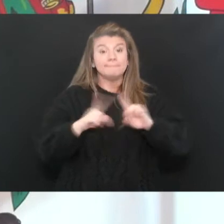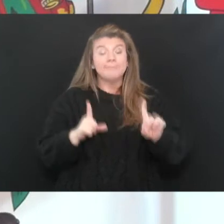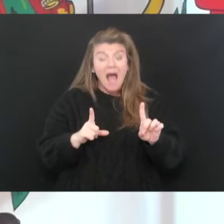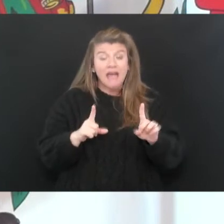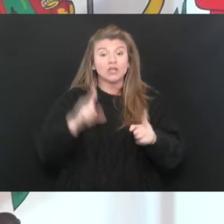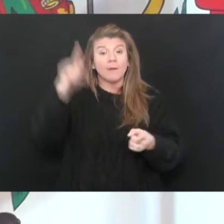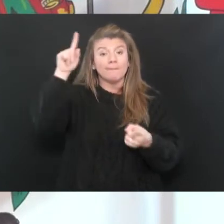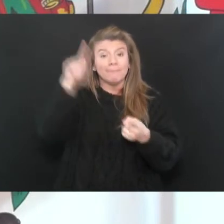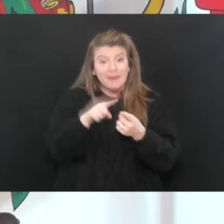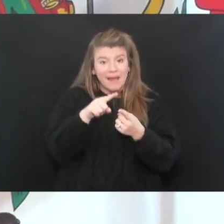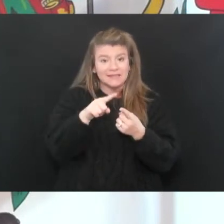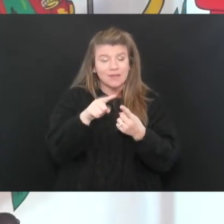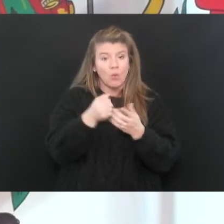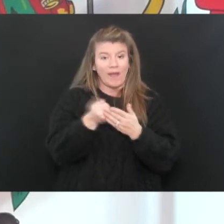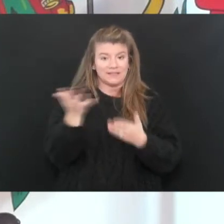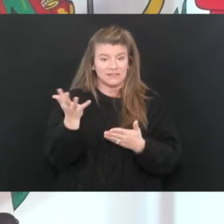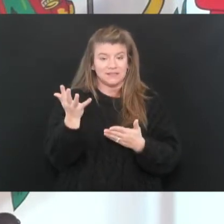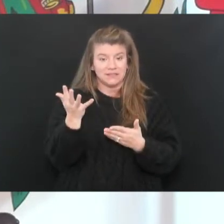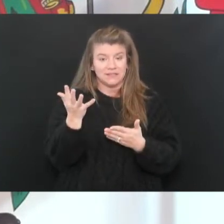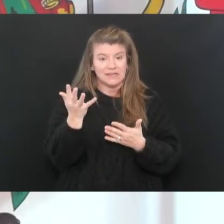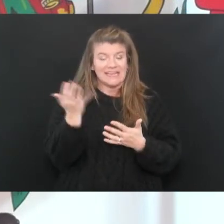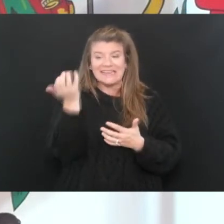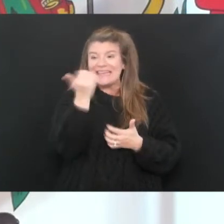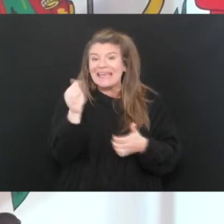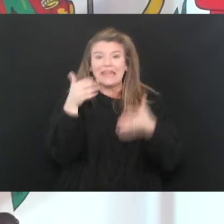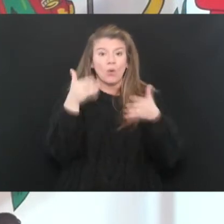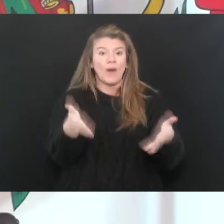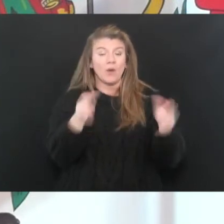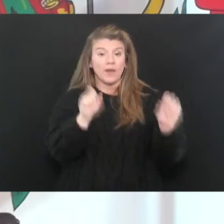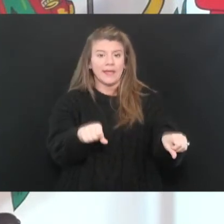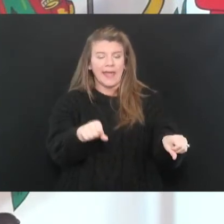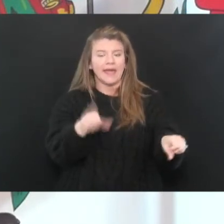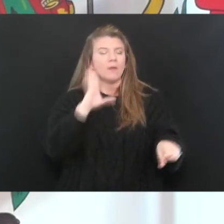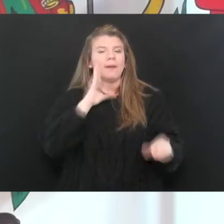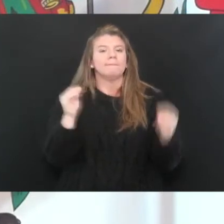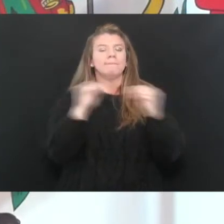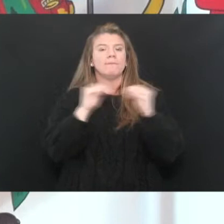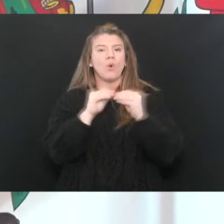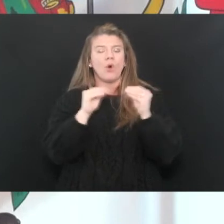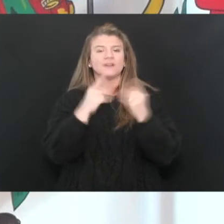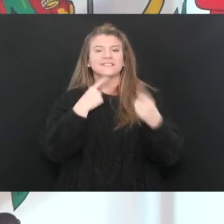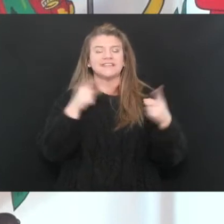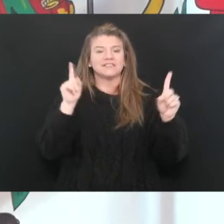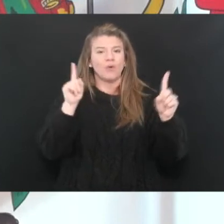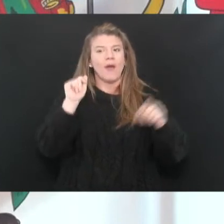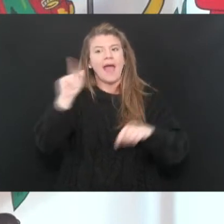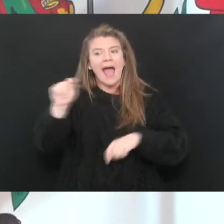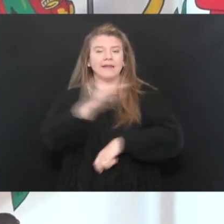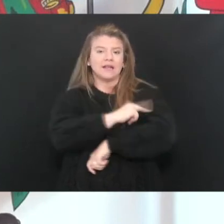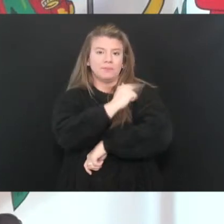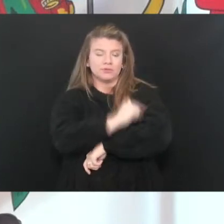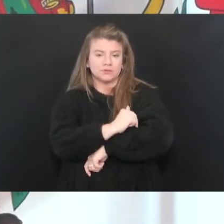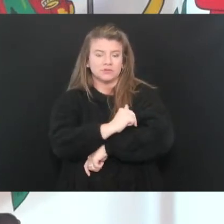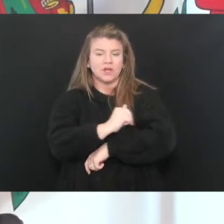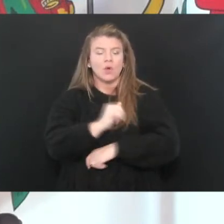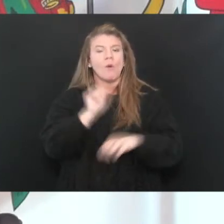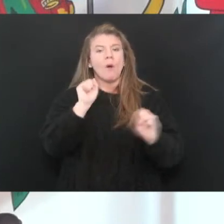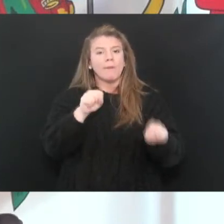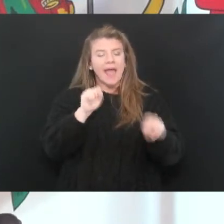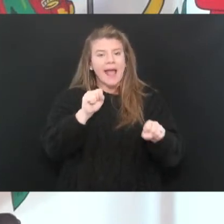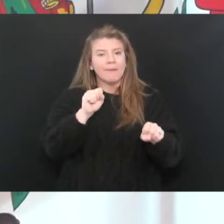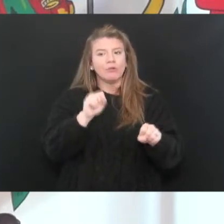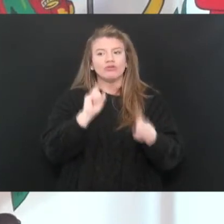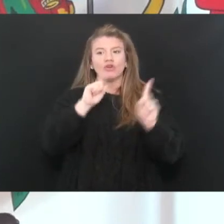to minimize waste in every way, we'll do a more efficient job at our hospitals, and we'll be able to get